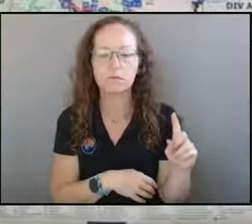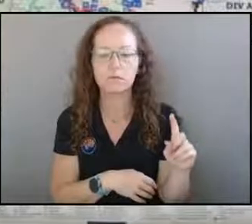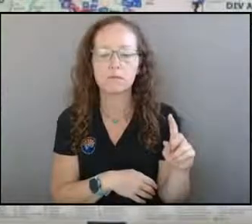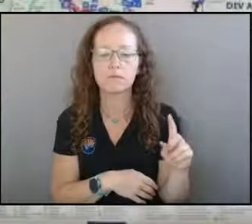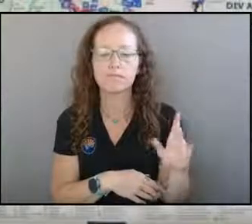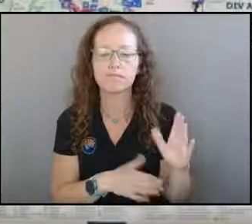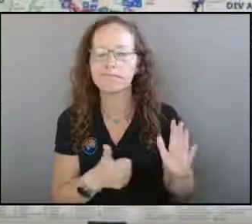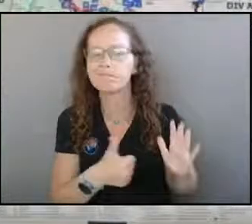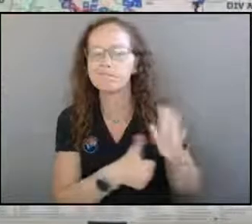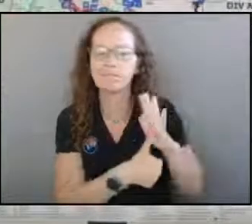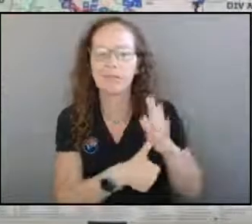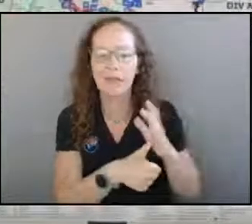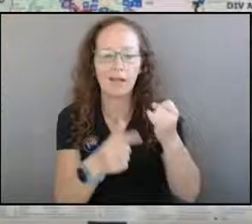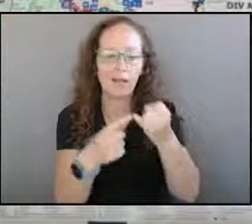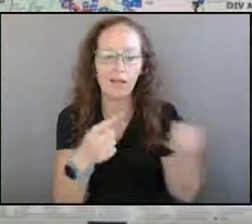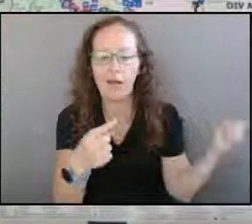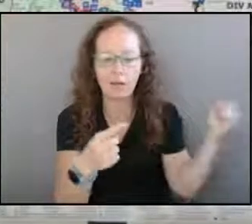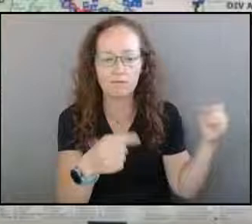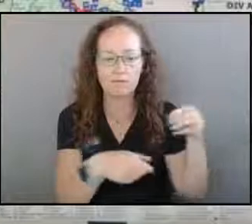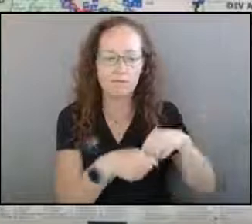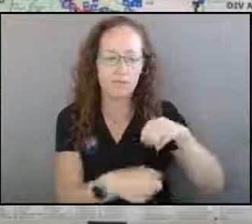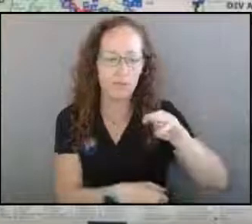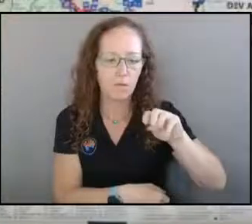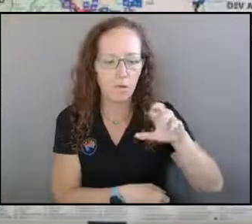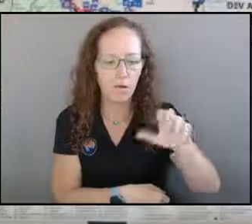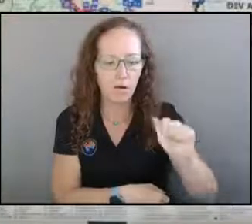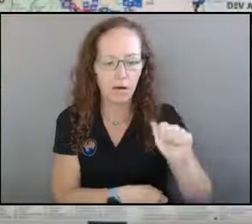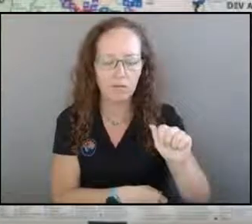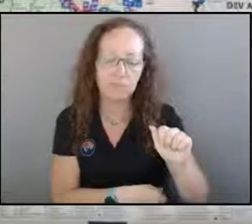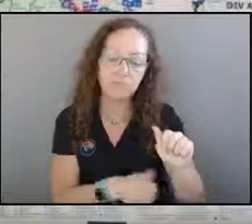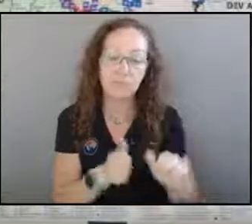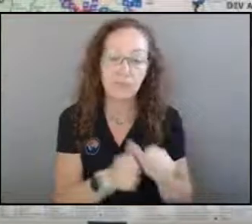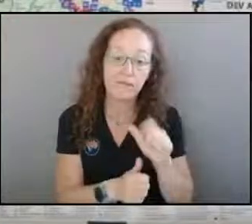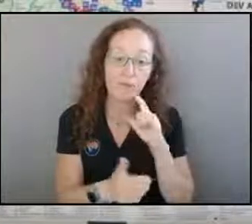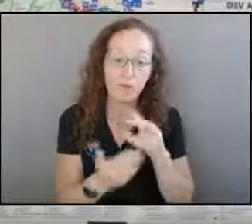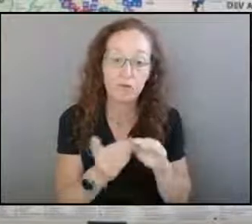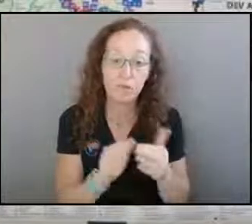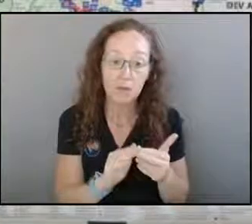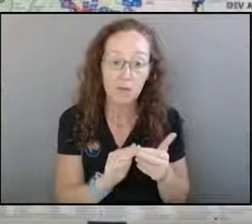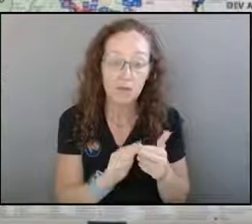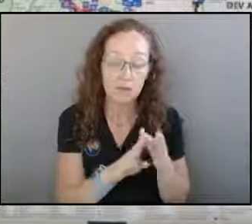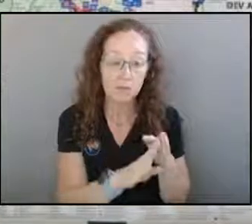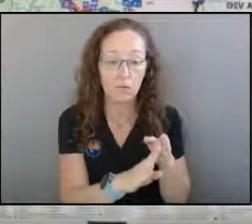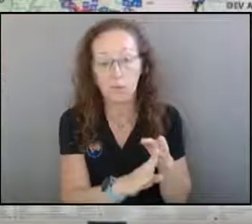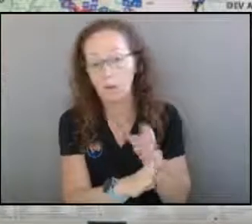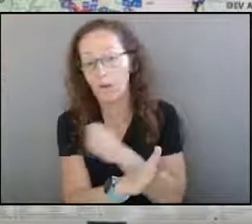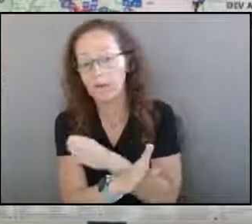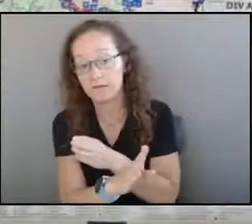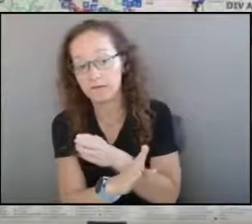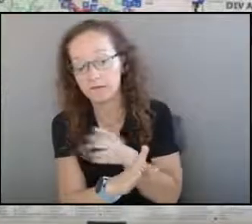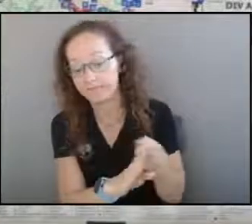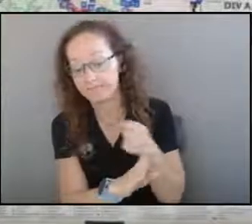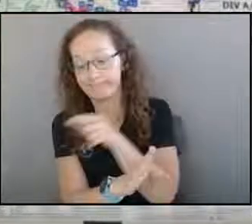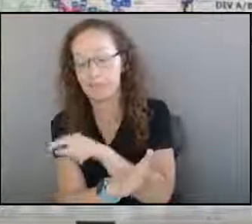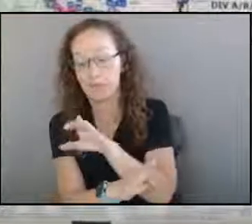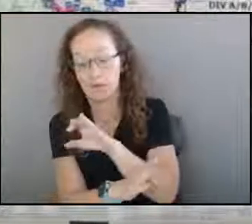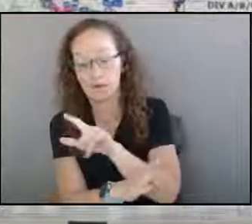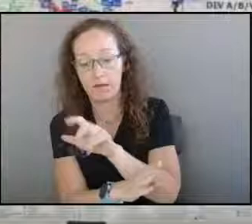that's in MORA from more or less the community well, west to Cleveland. Actually,